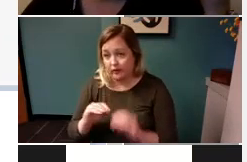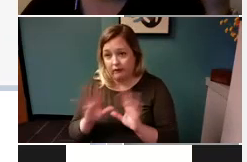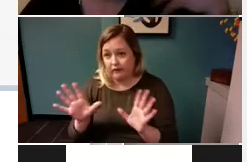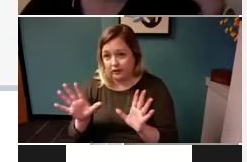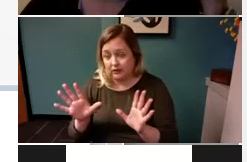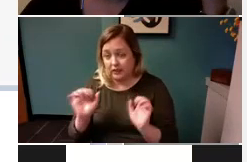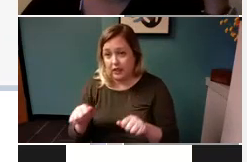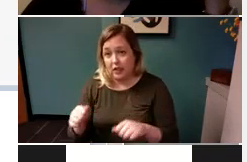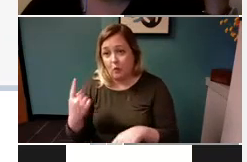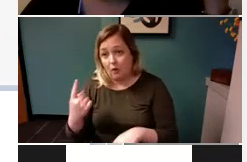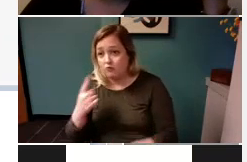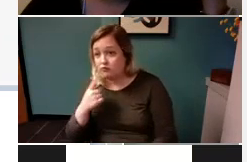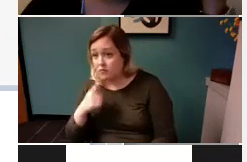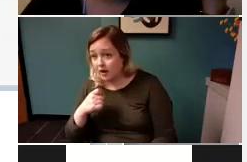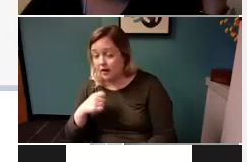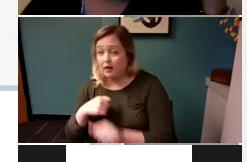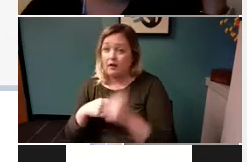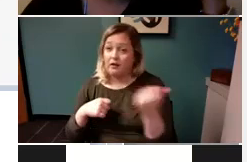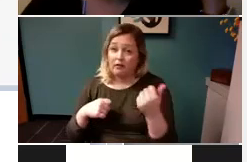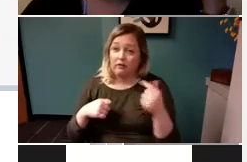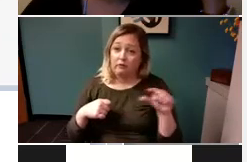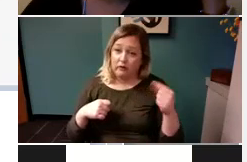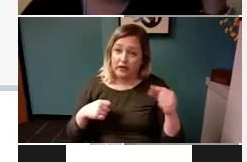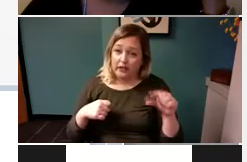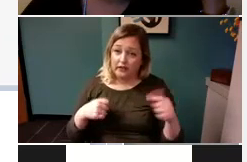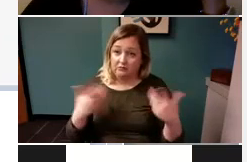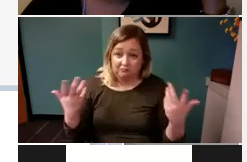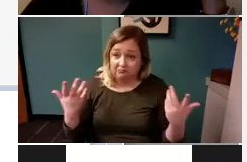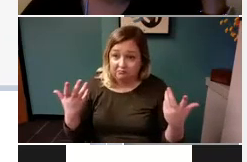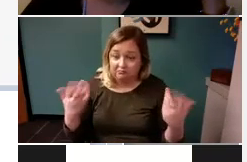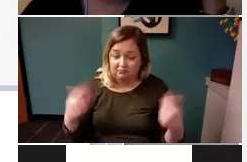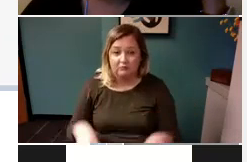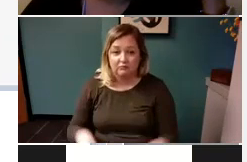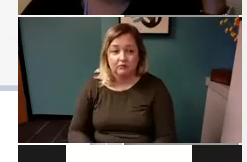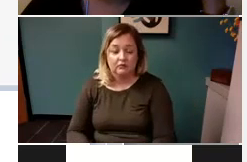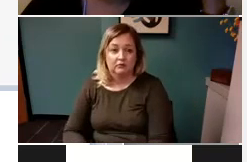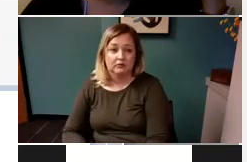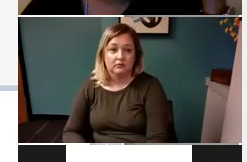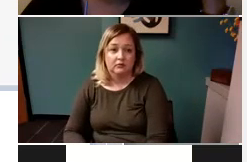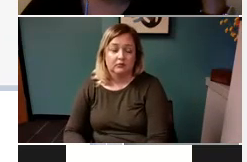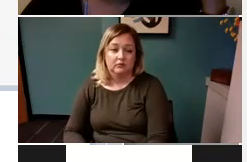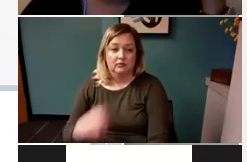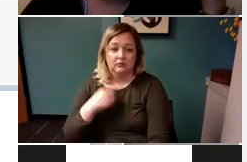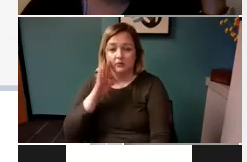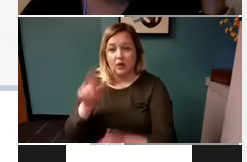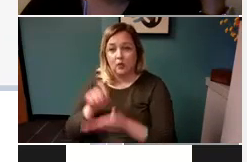1 green, and I really don't care. And let's just say that the first one is, and I'm going to write it here,